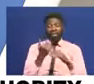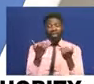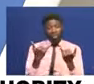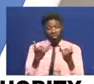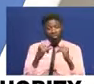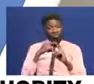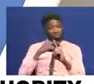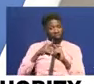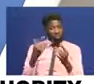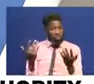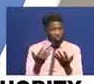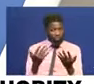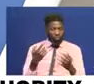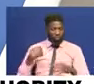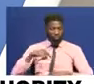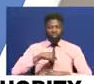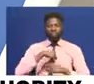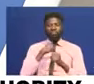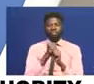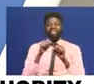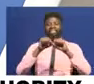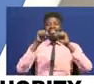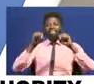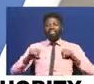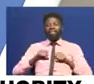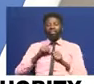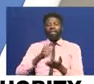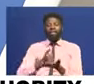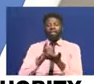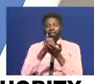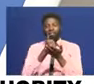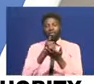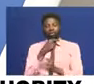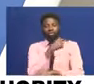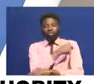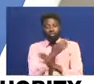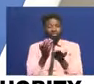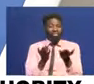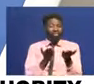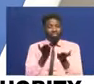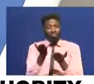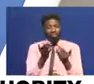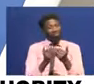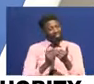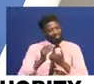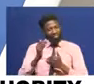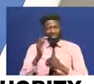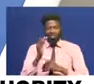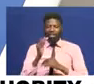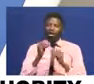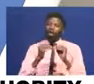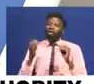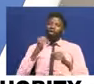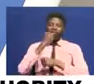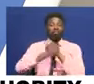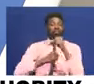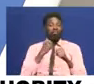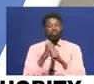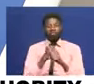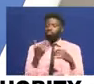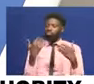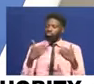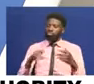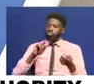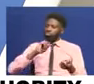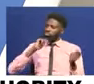to transform our healthcare system for the next several decades. If you ask me, it's a transformative moment. It is one of these, especially